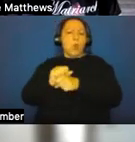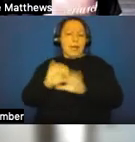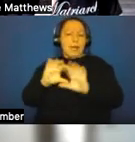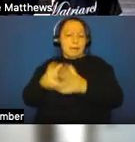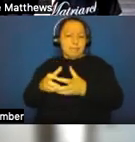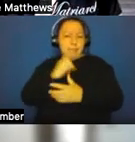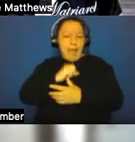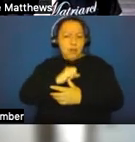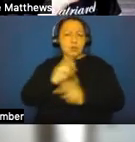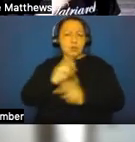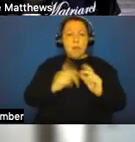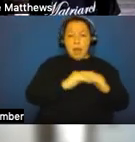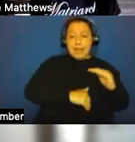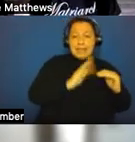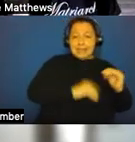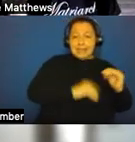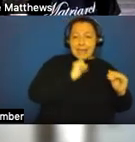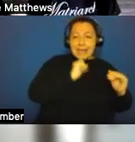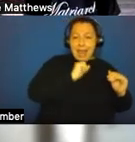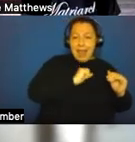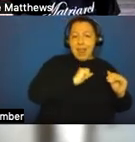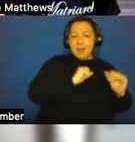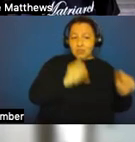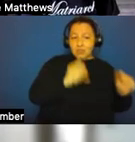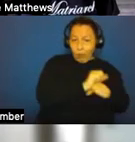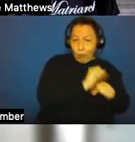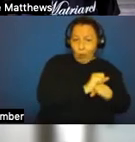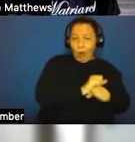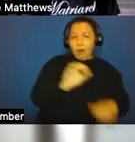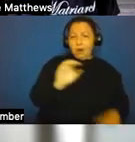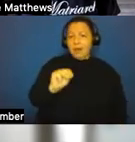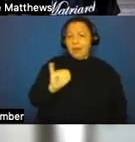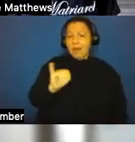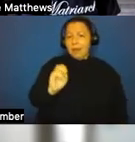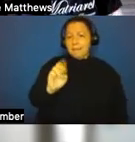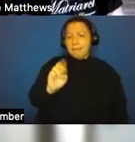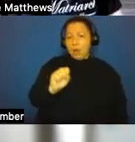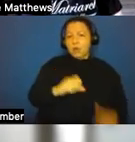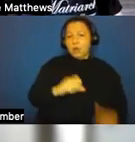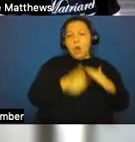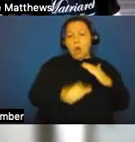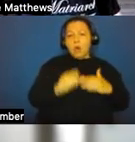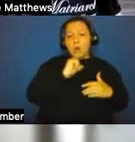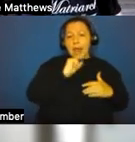value in a capitalist society, right? People who are elders and who are starting to